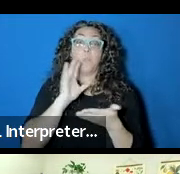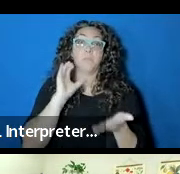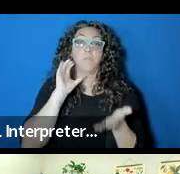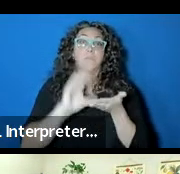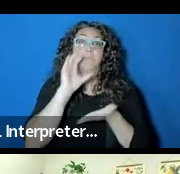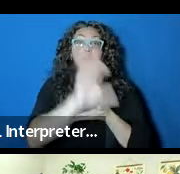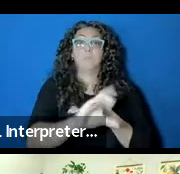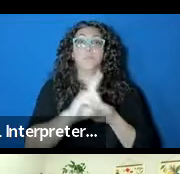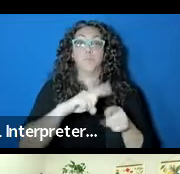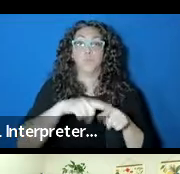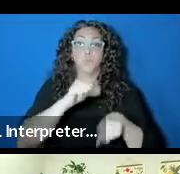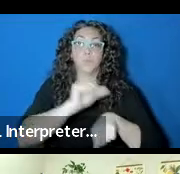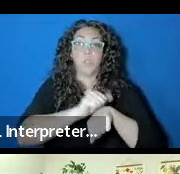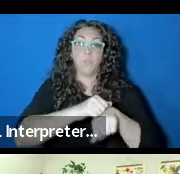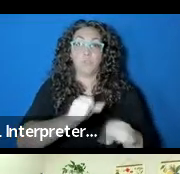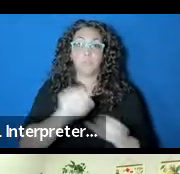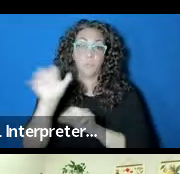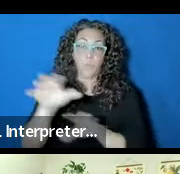that.